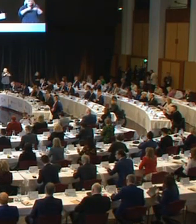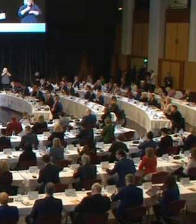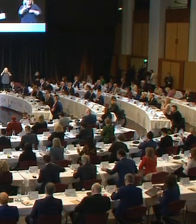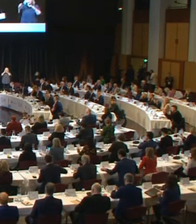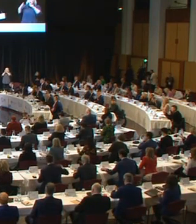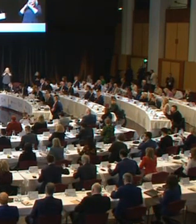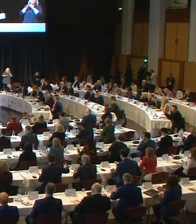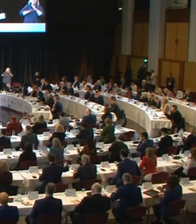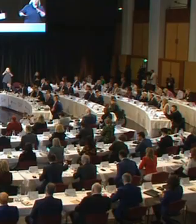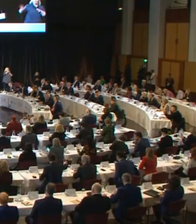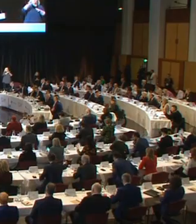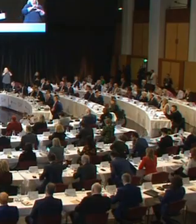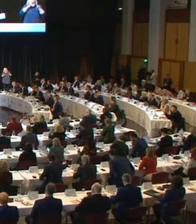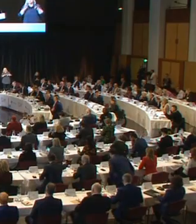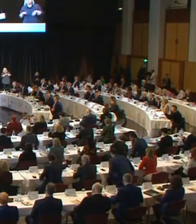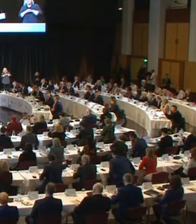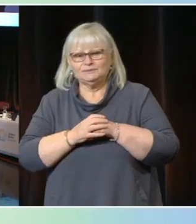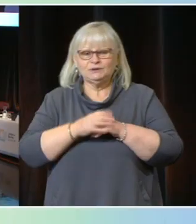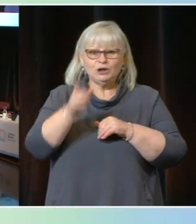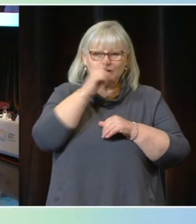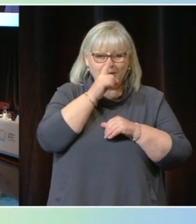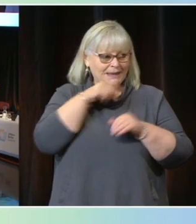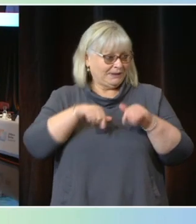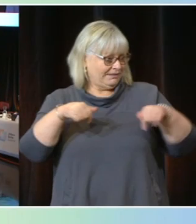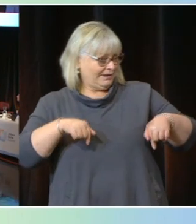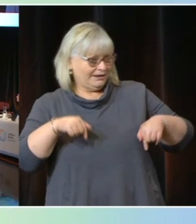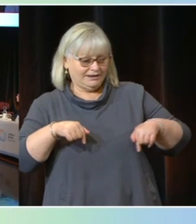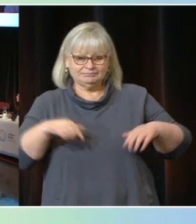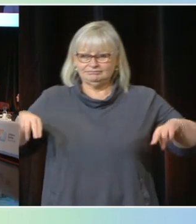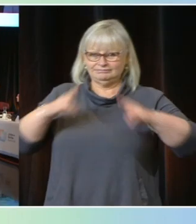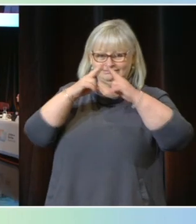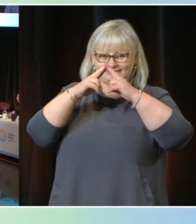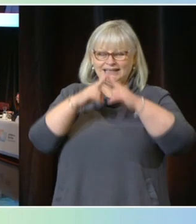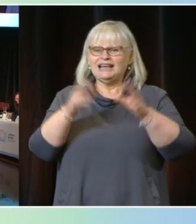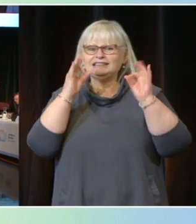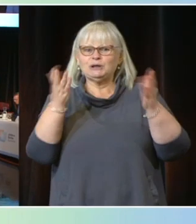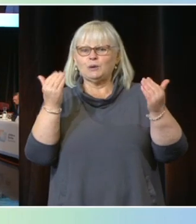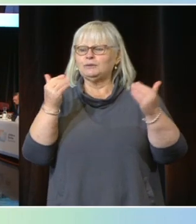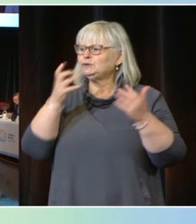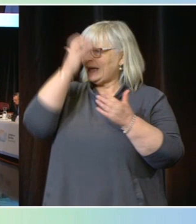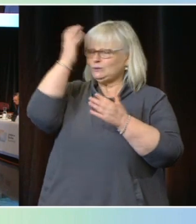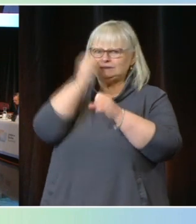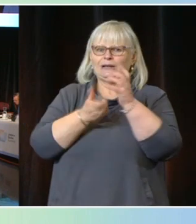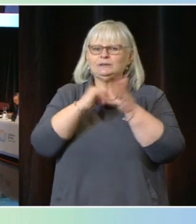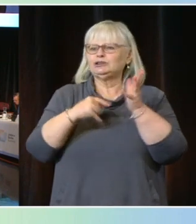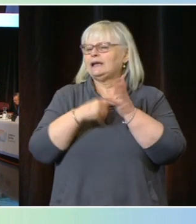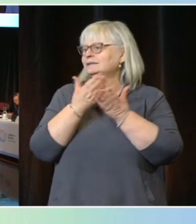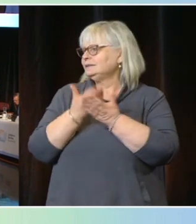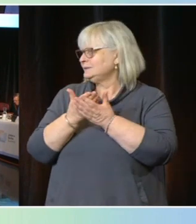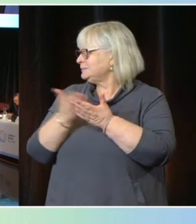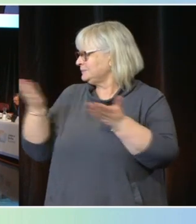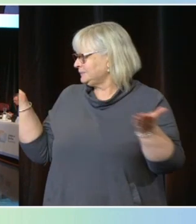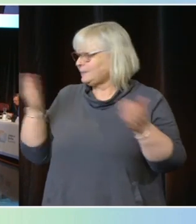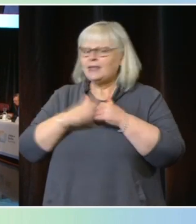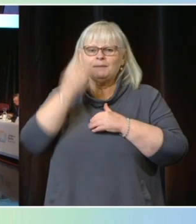across Australia and of course to those of you in the room and a special welcome also to our distinguished guests my name